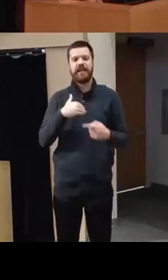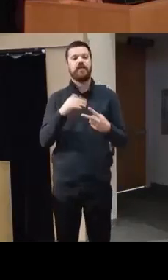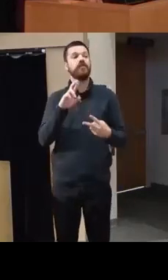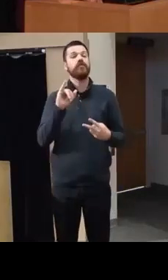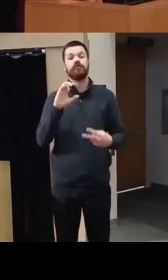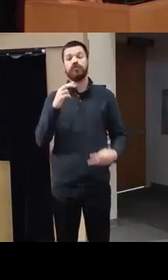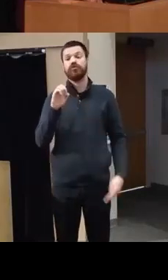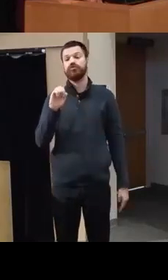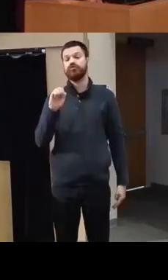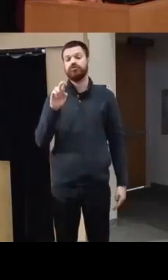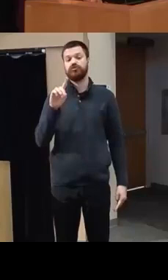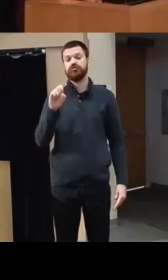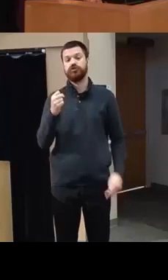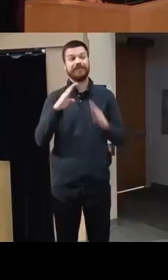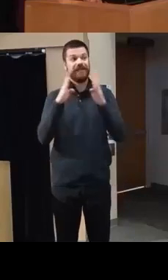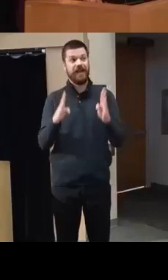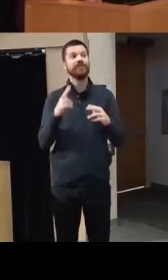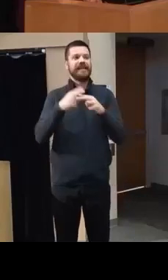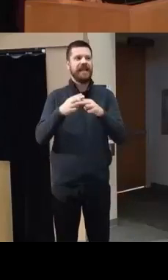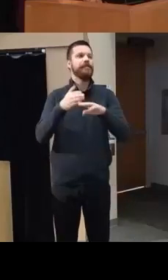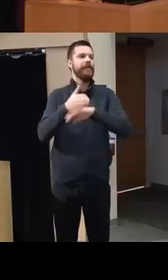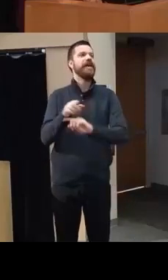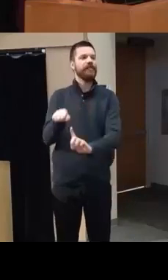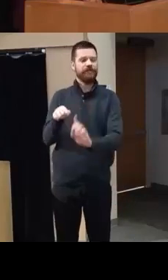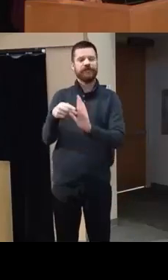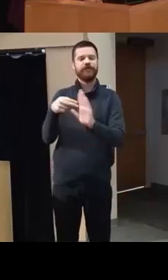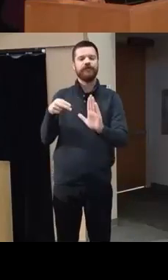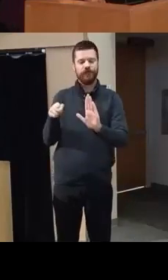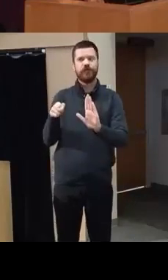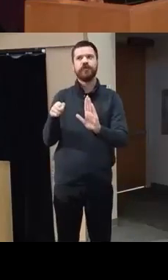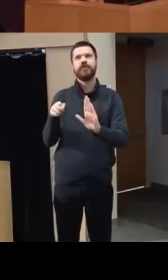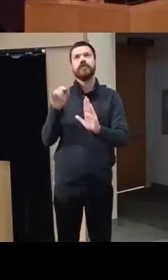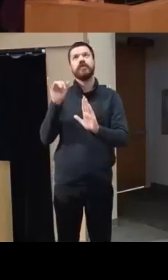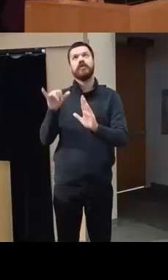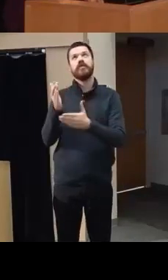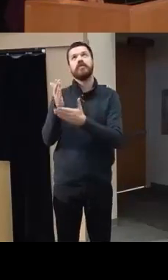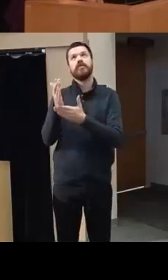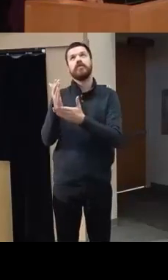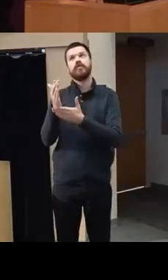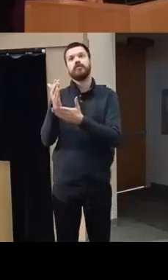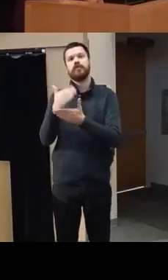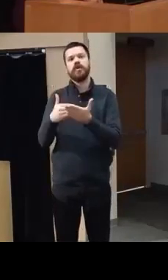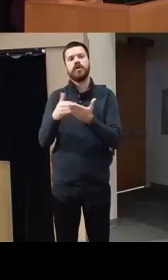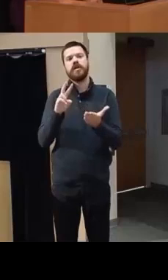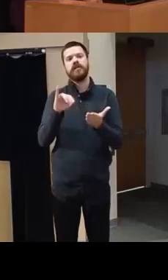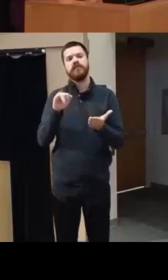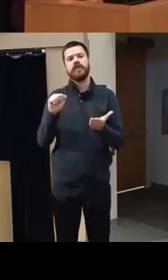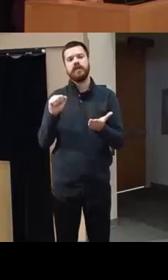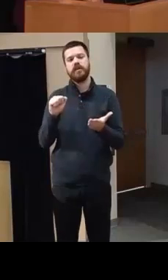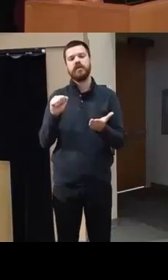House today named after him that is a part of the VA treatment